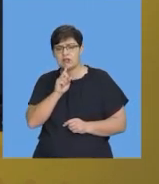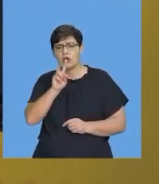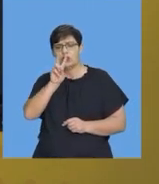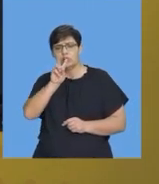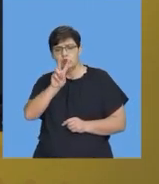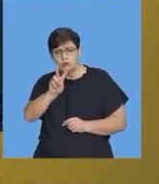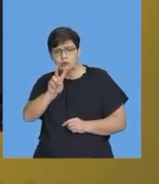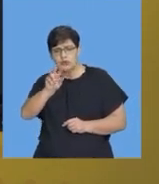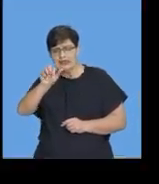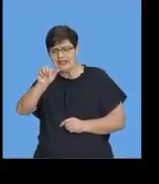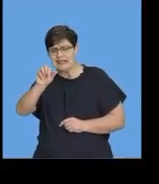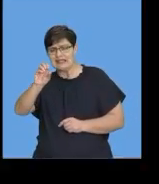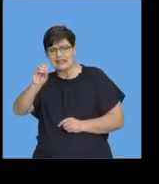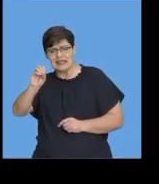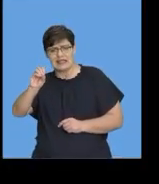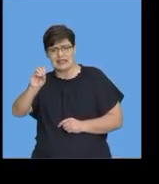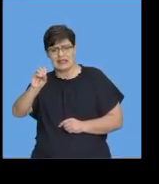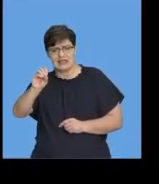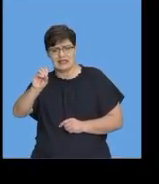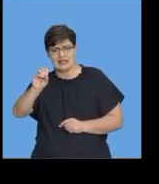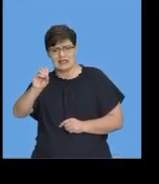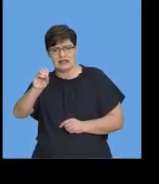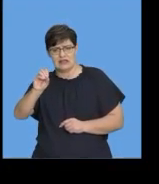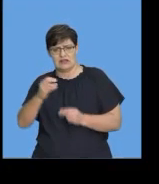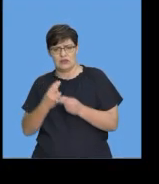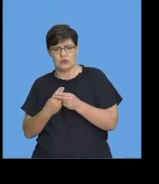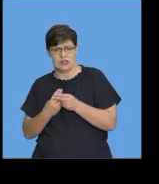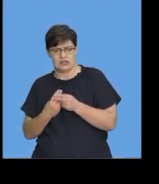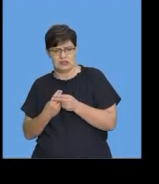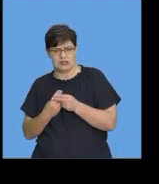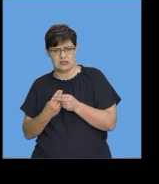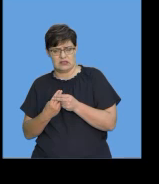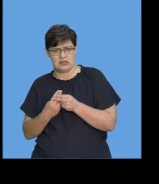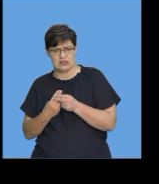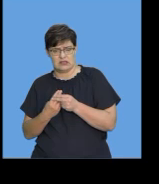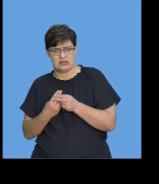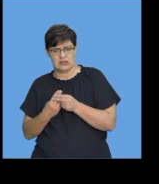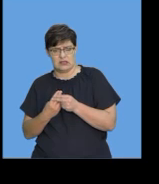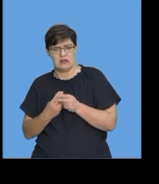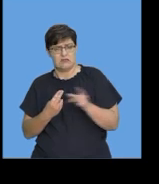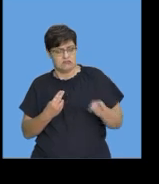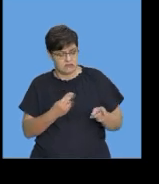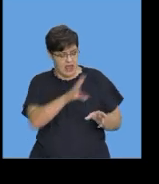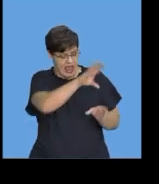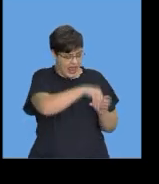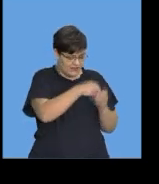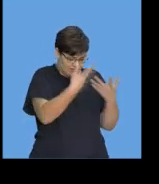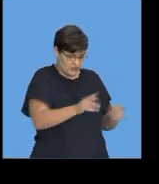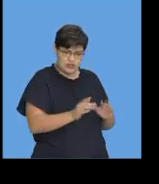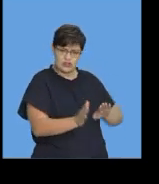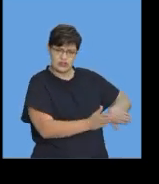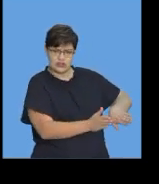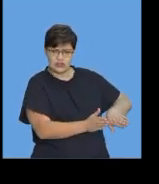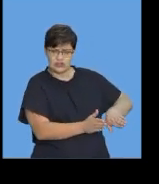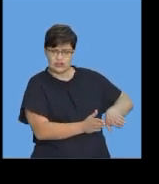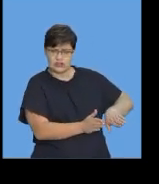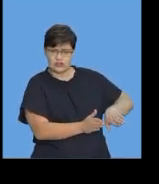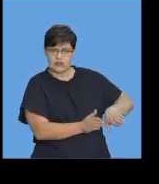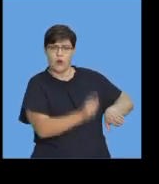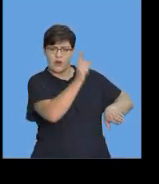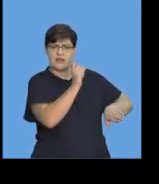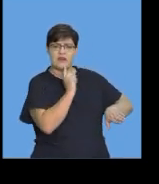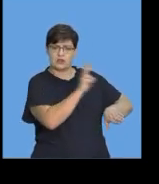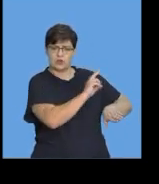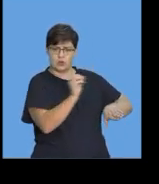1,260 units. In other words, we've already taken these into account. We've sorted out the